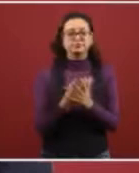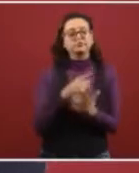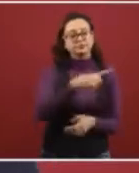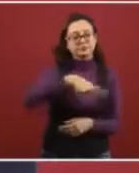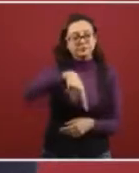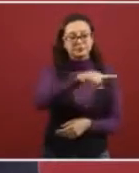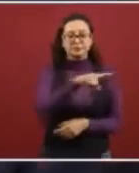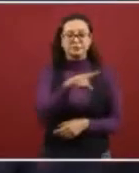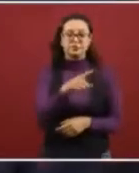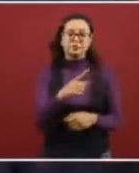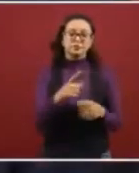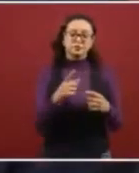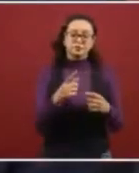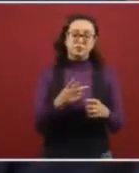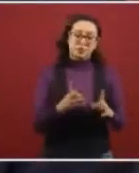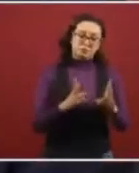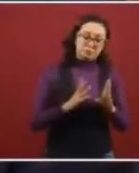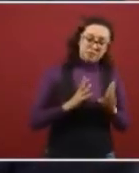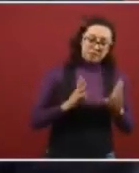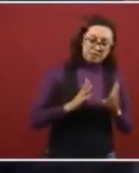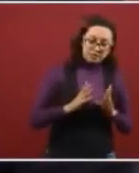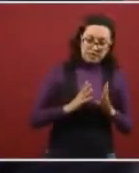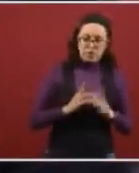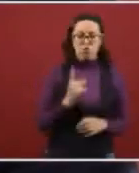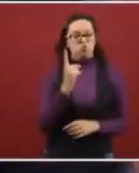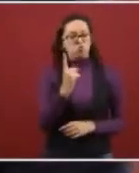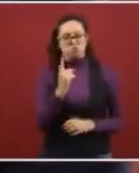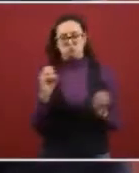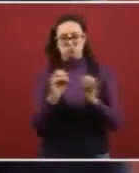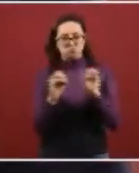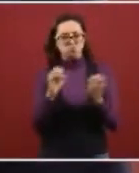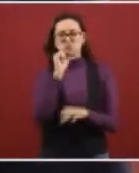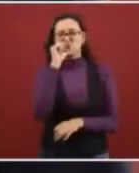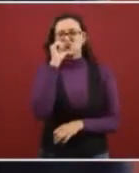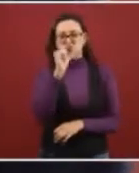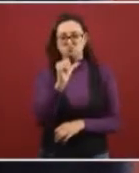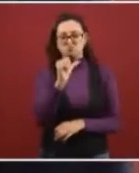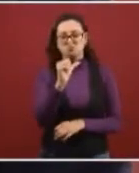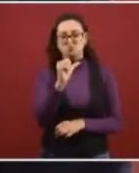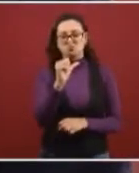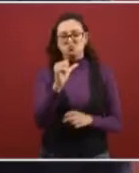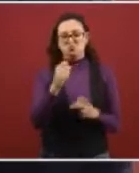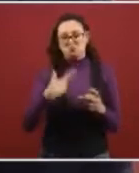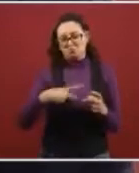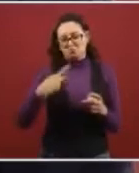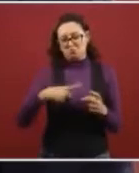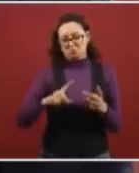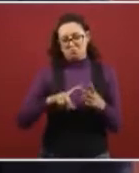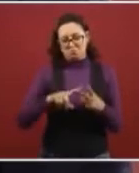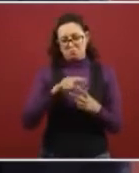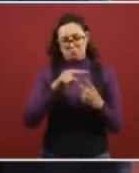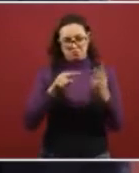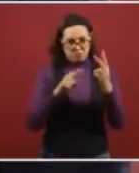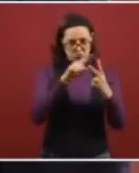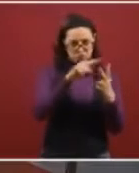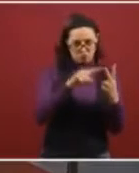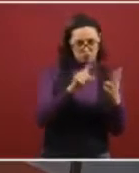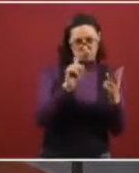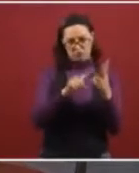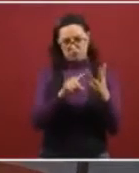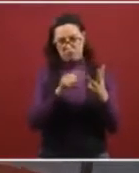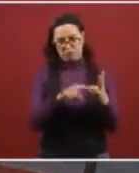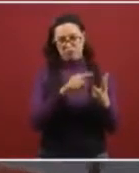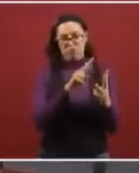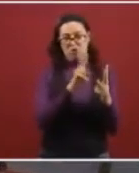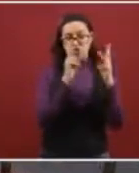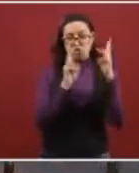Militares, un civil. One a military and one dos, civil person and tres two, prófugos, two or dos three